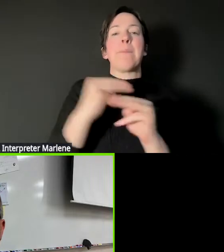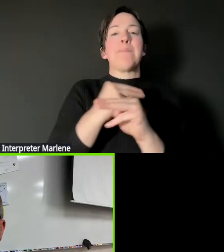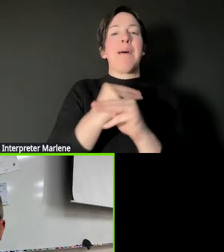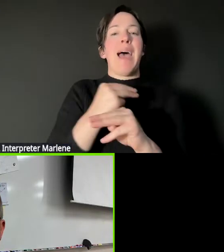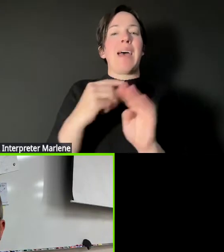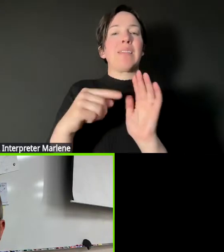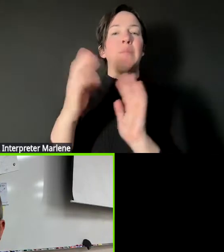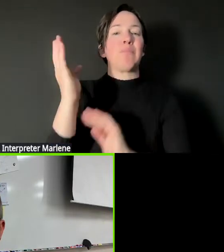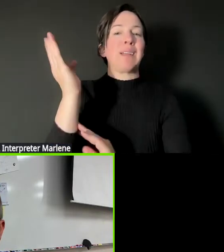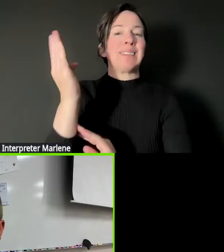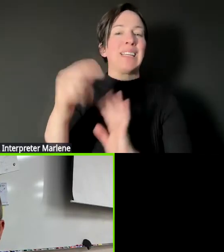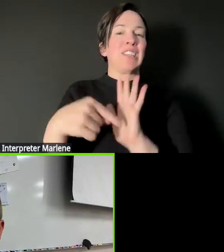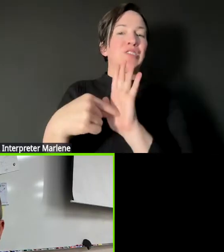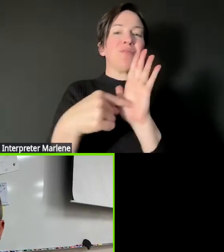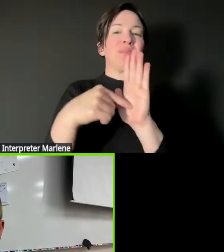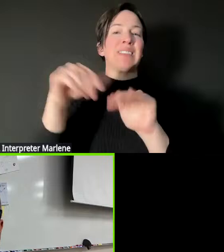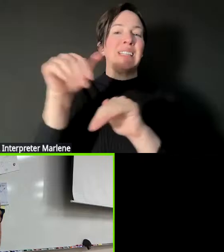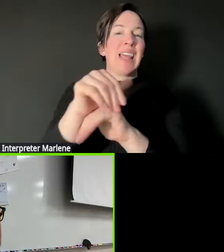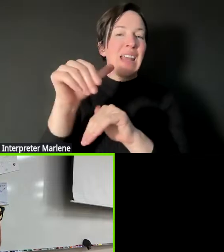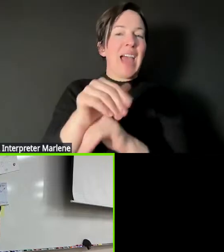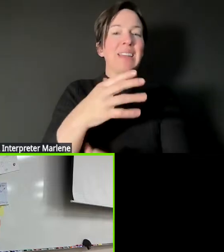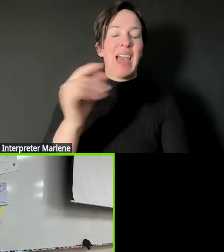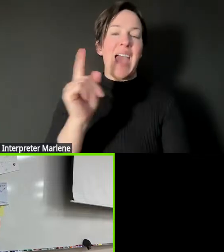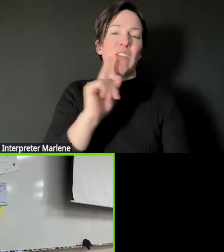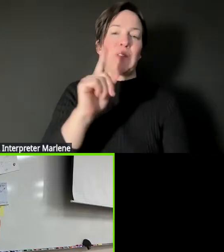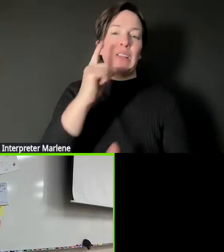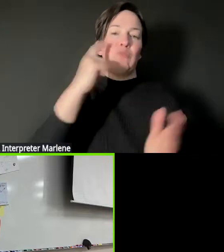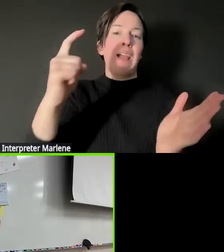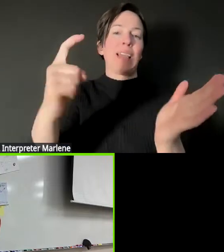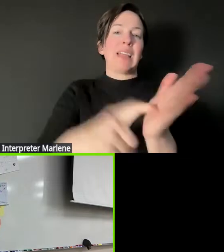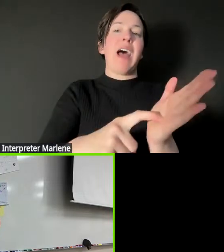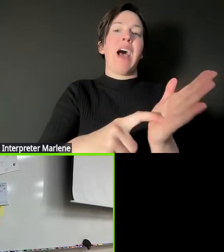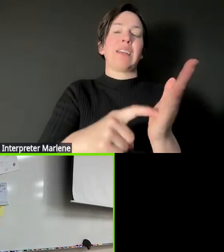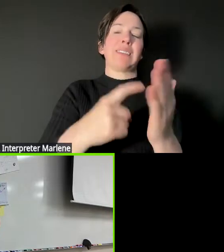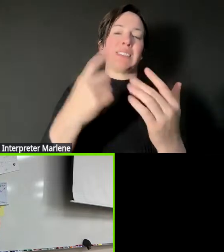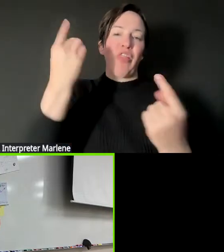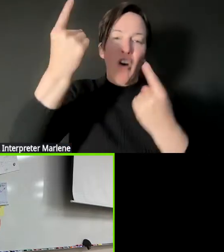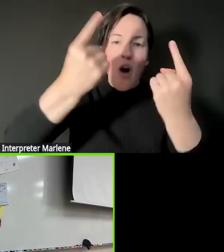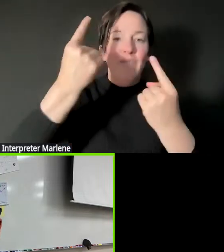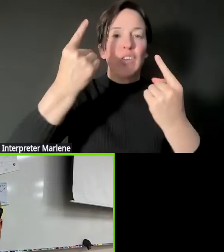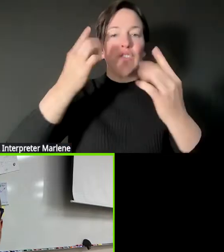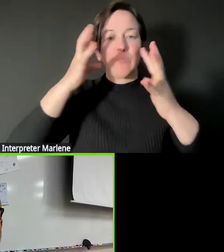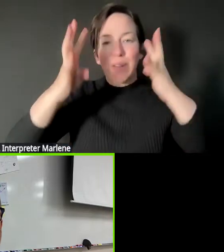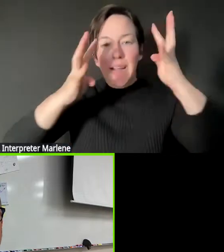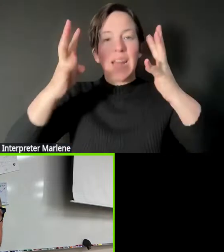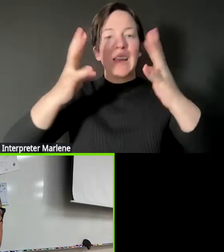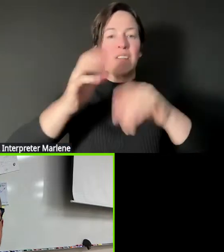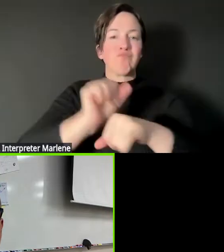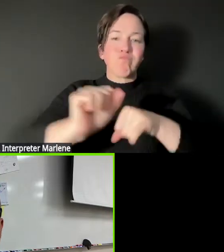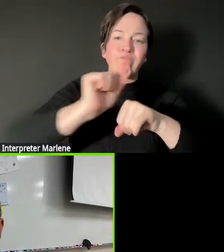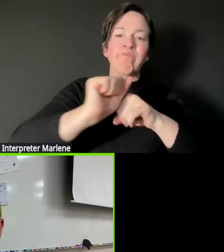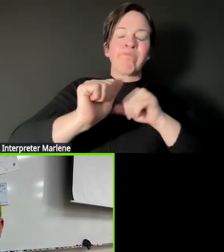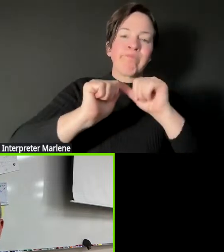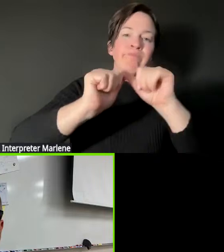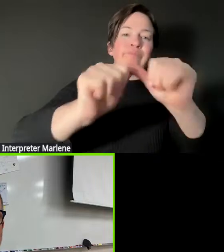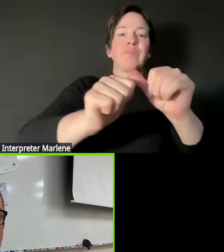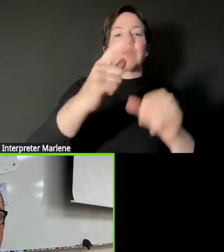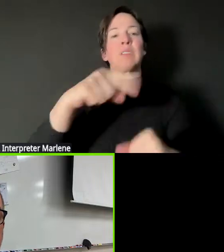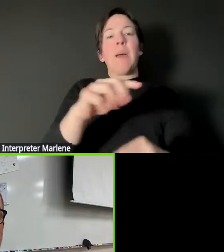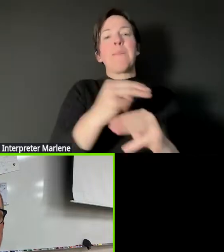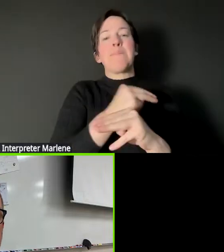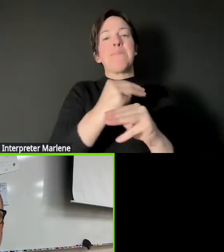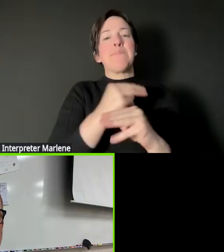tonight, and just recognize the thoughtful, creative, and diligent work of our math teachers and the